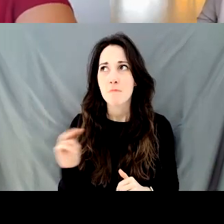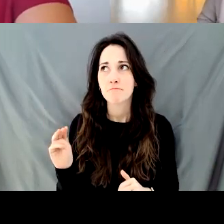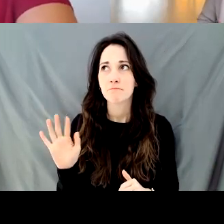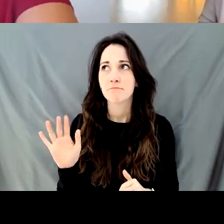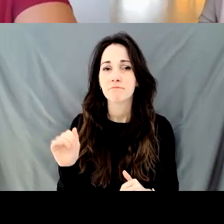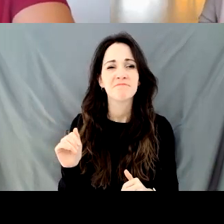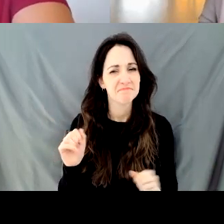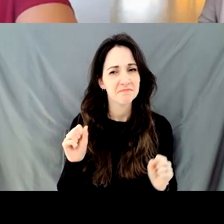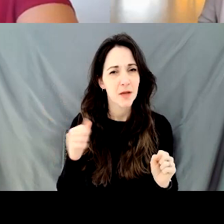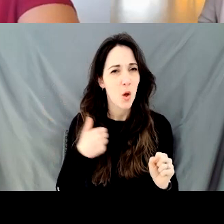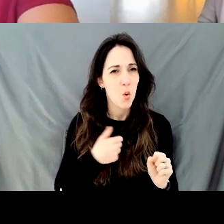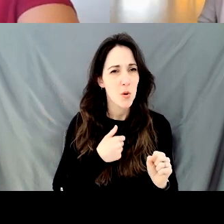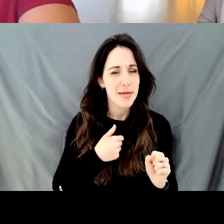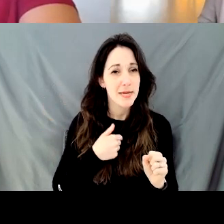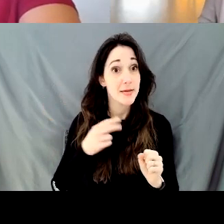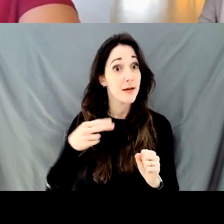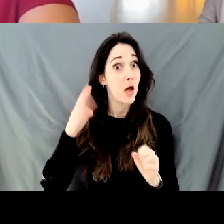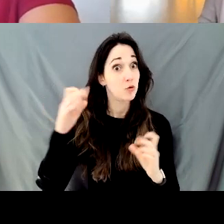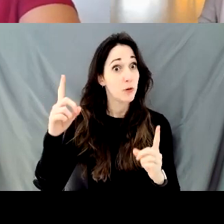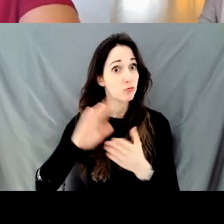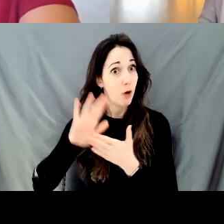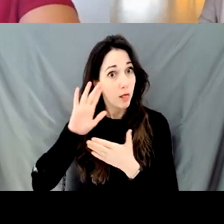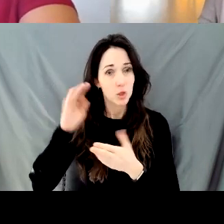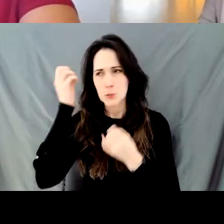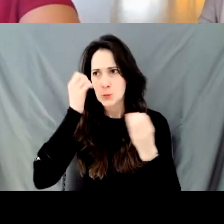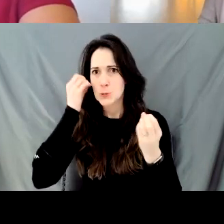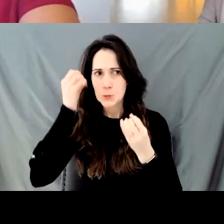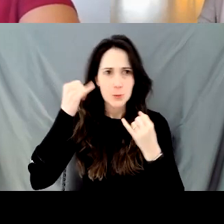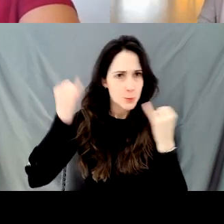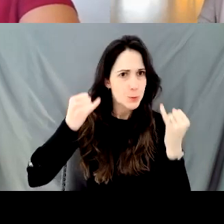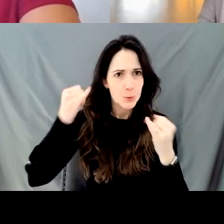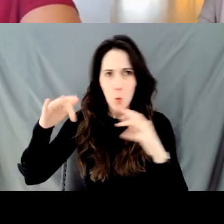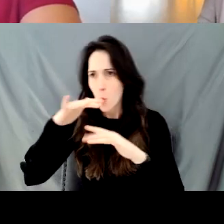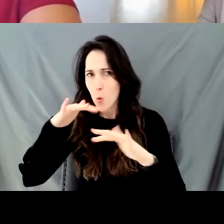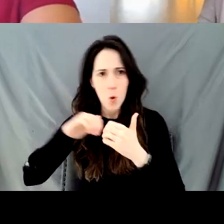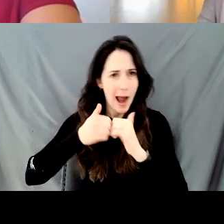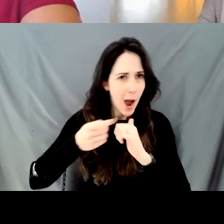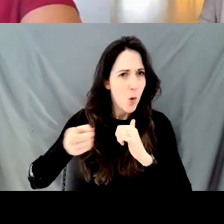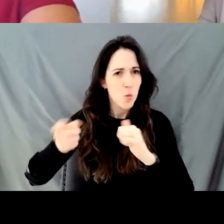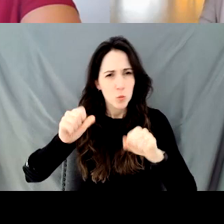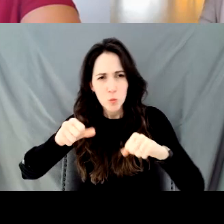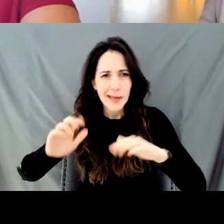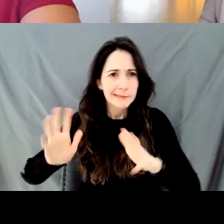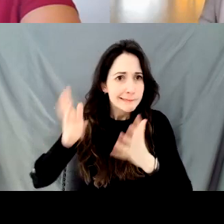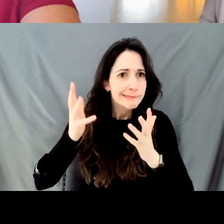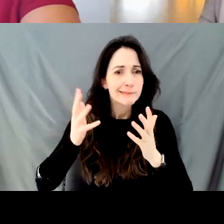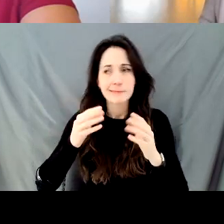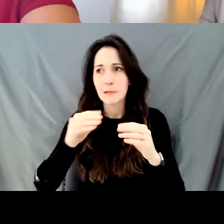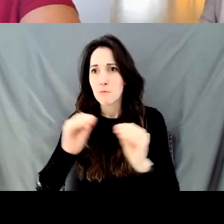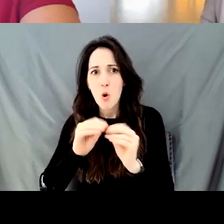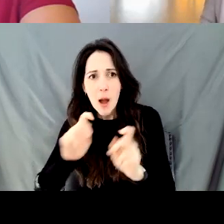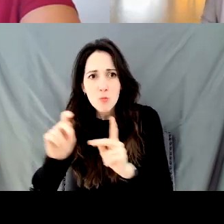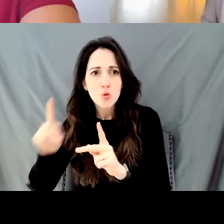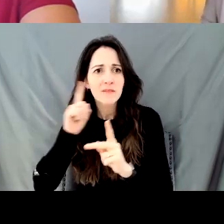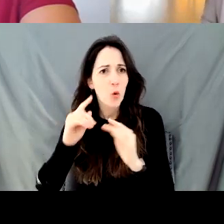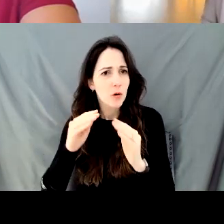wheels up here in higher education to try to make more spaces for diverse students. But as long as